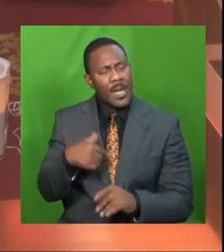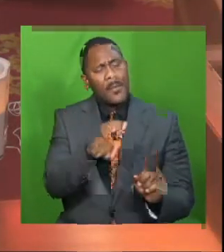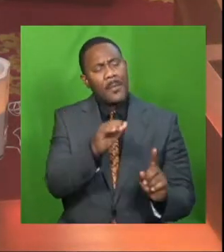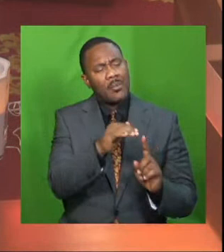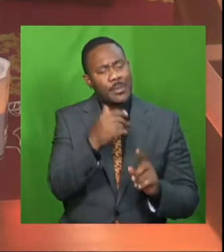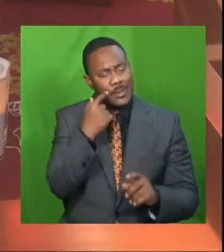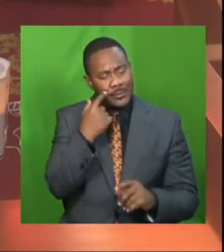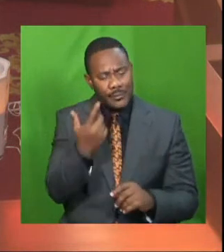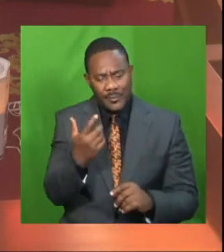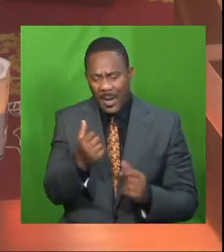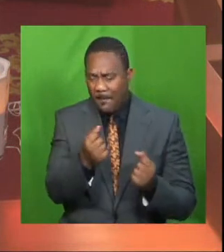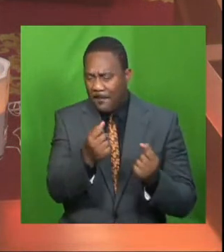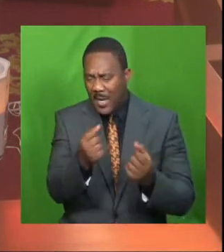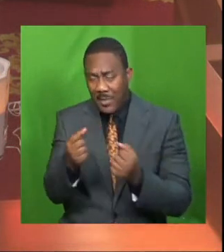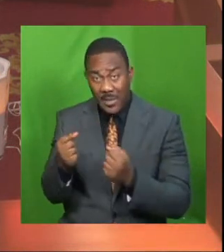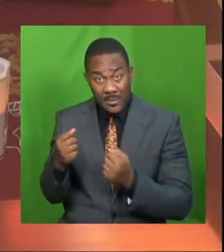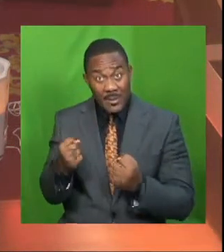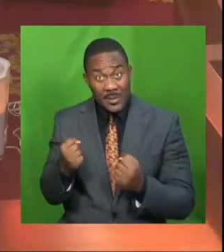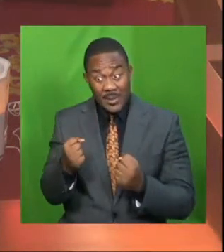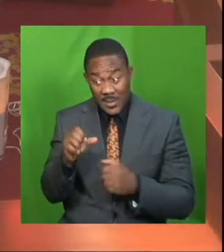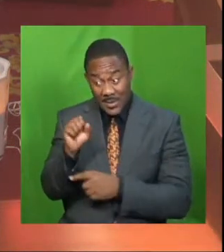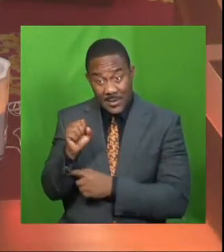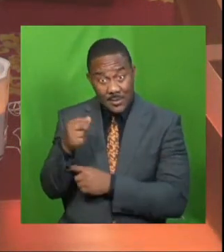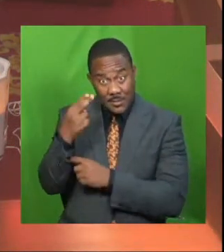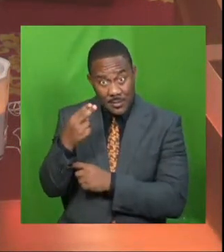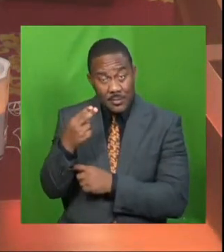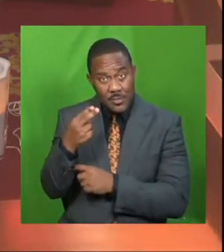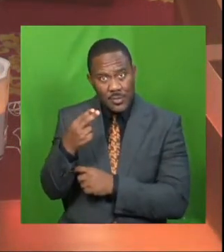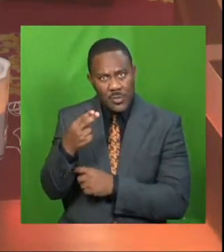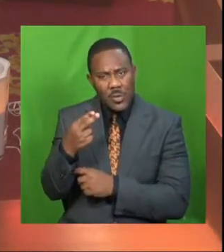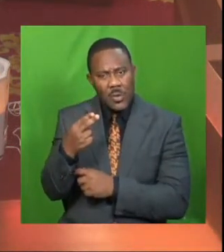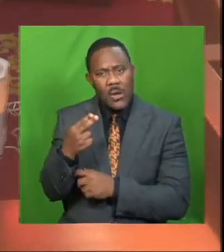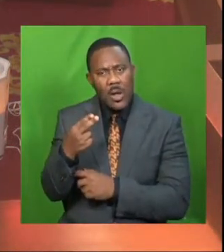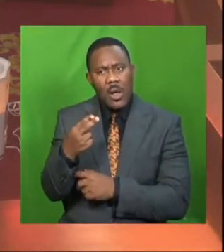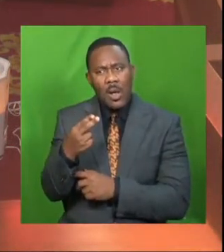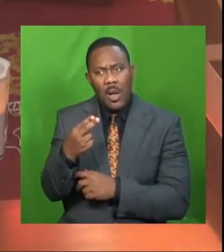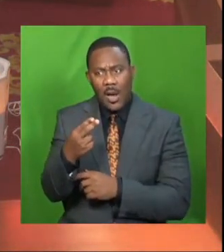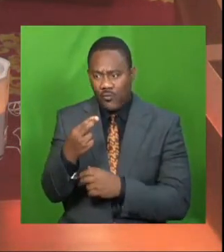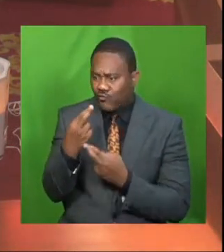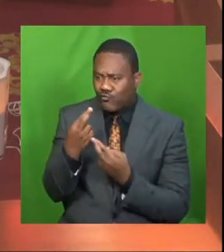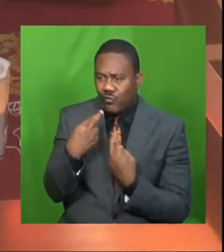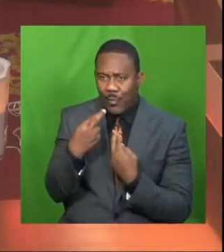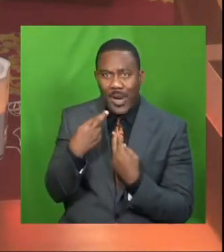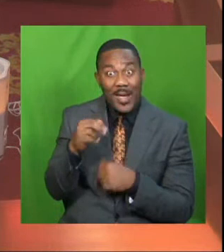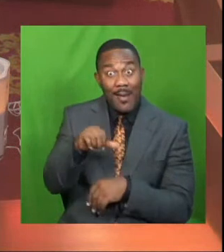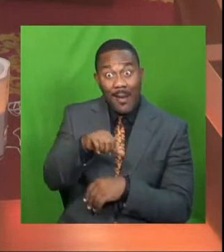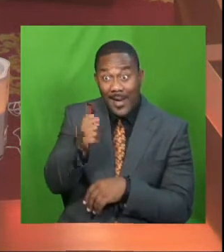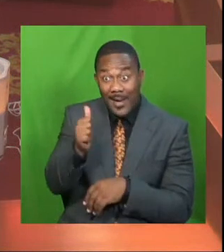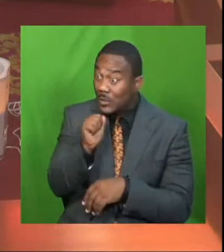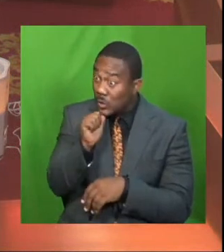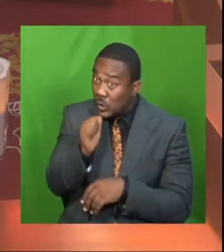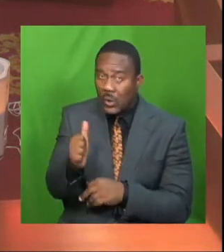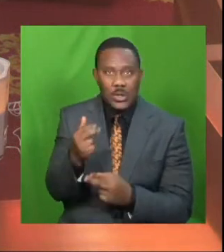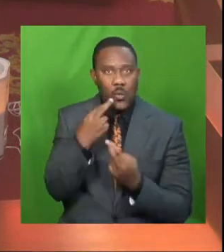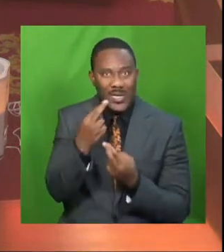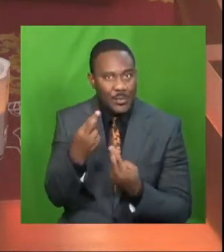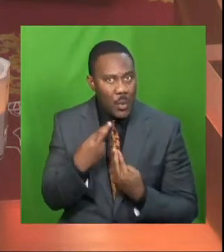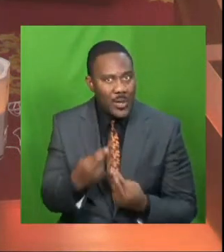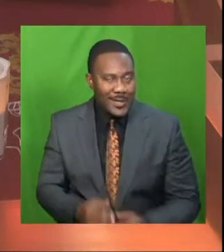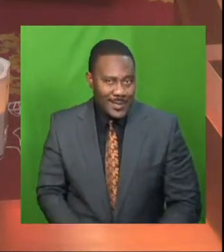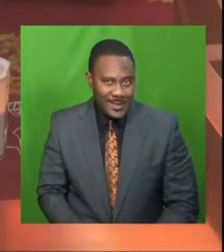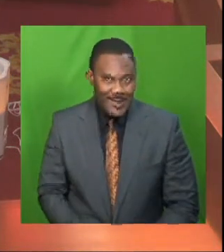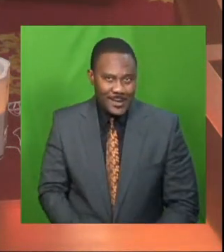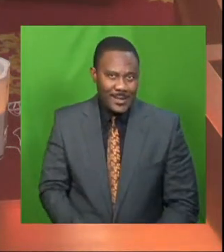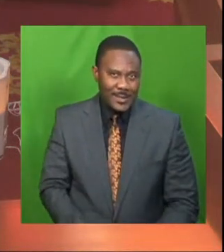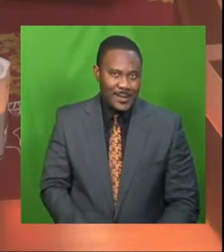of stakeholders had responded and some had not. Those who had responded included